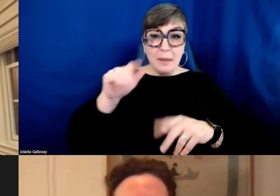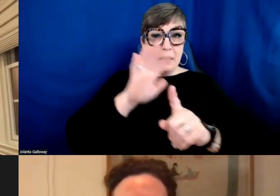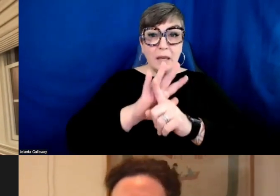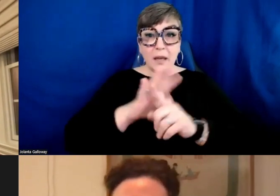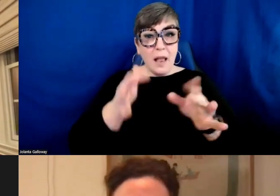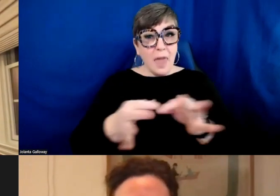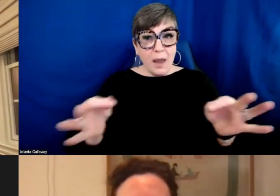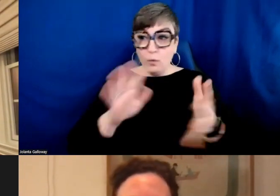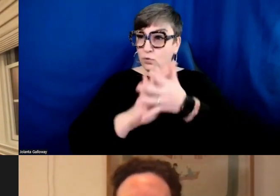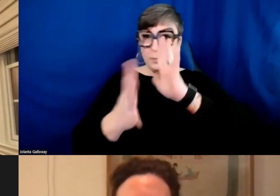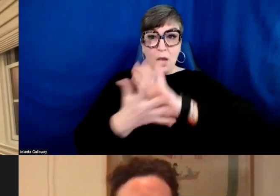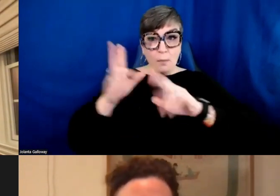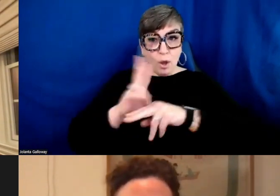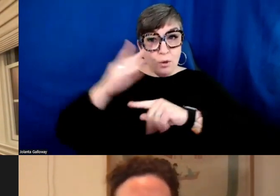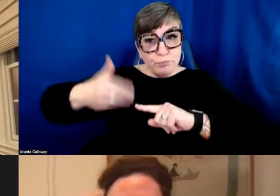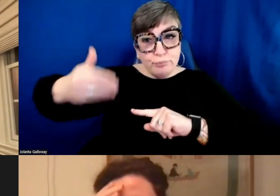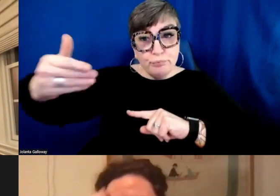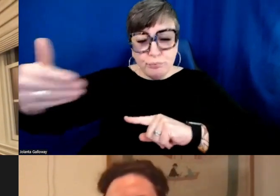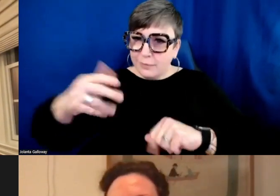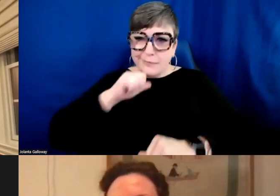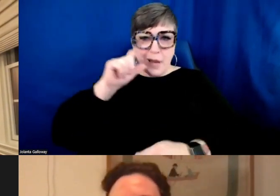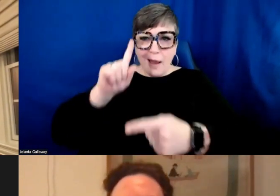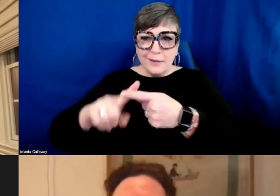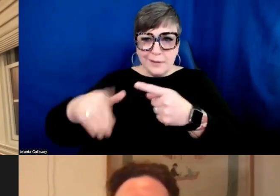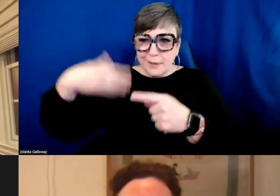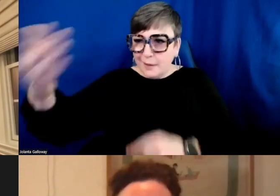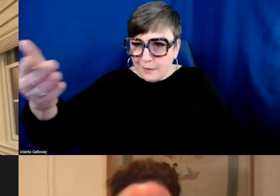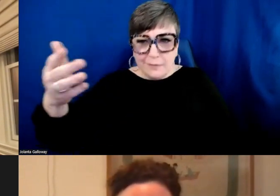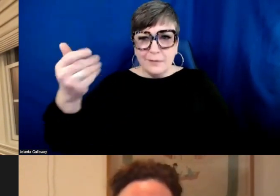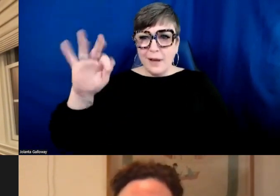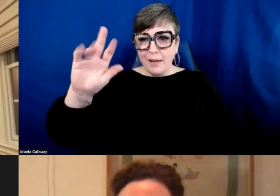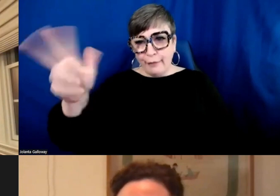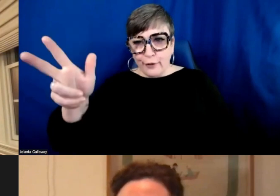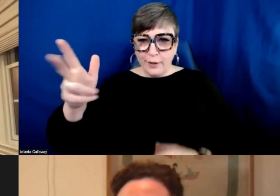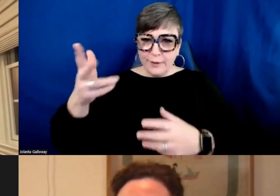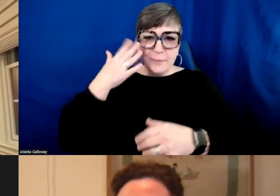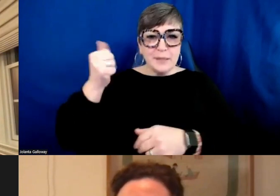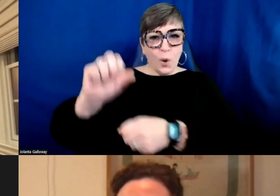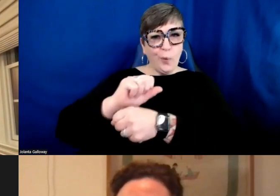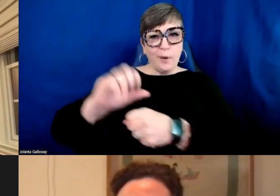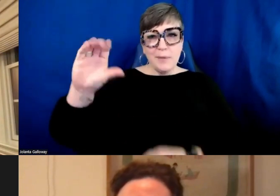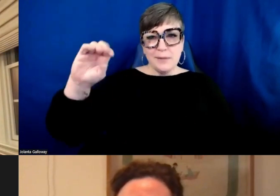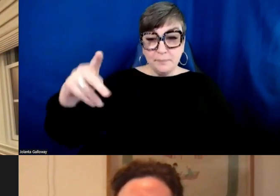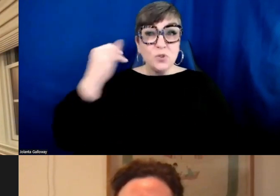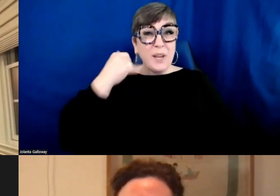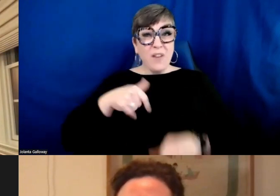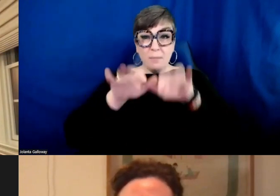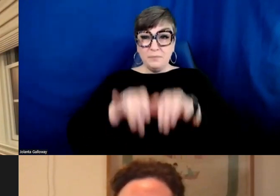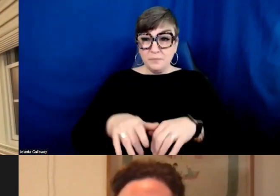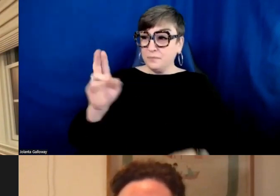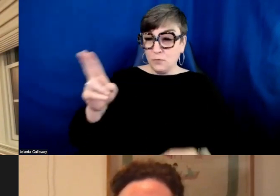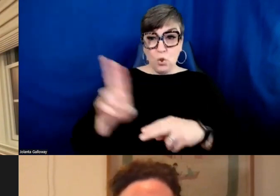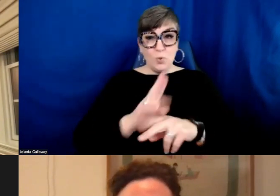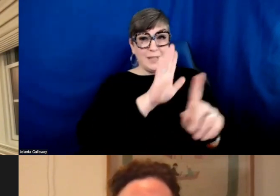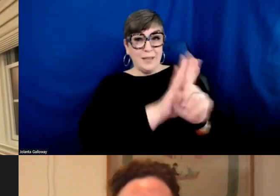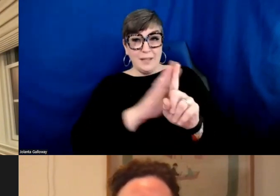the 1910s and beyond because of workers comp. So if I'm writing a historical article and describing him using his own terms, I